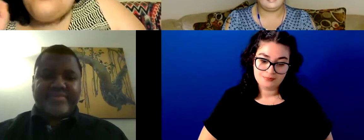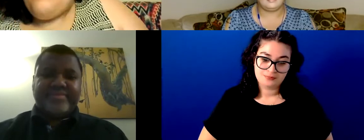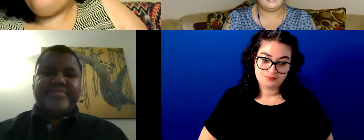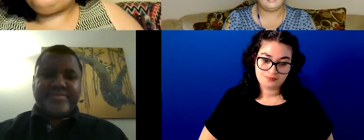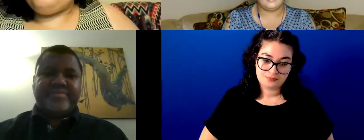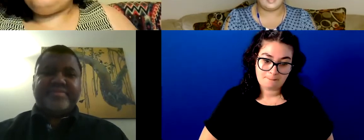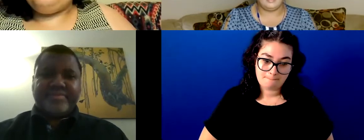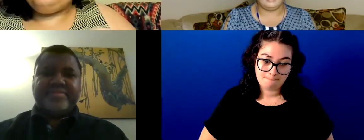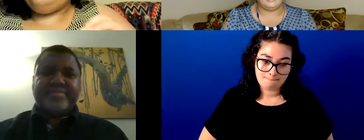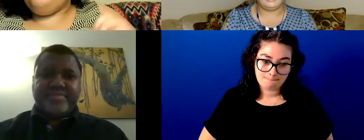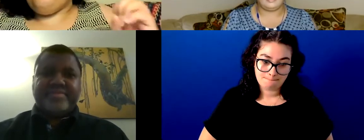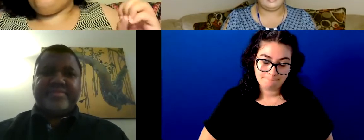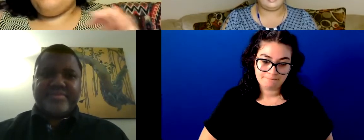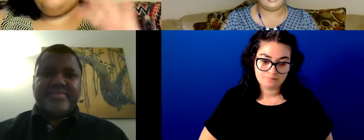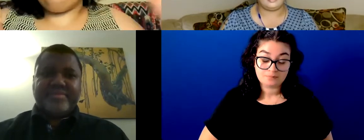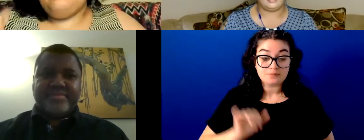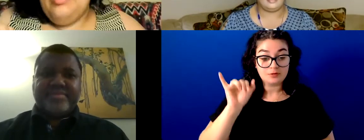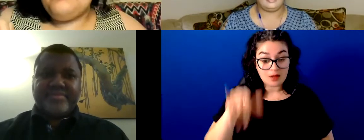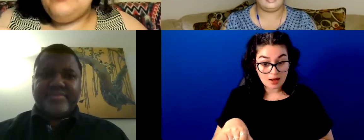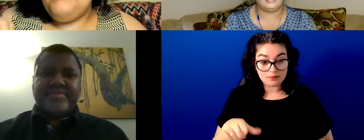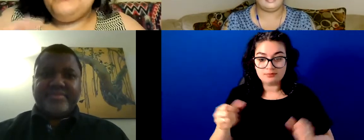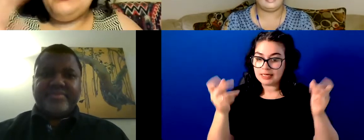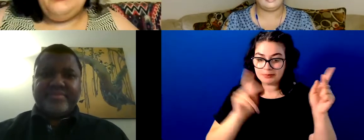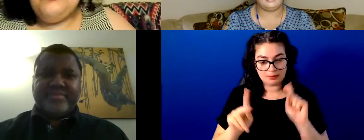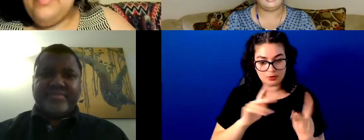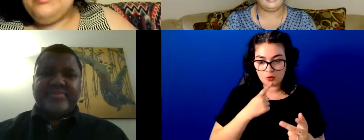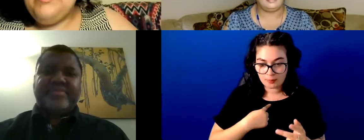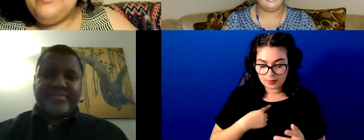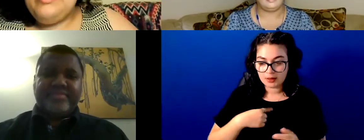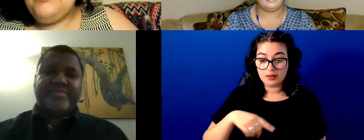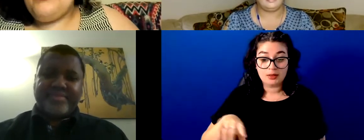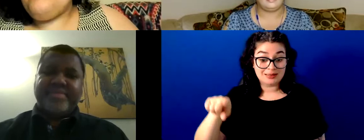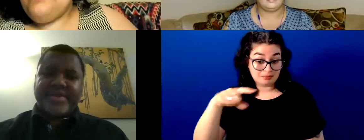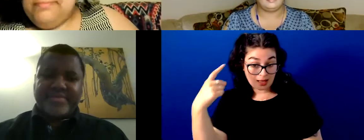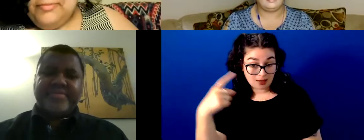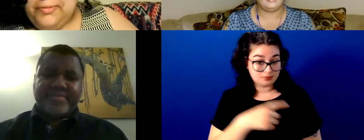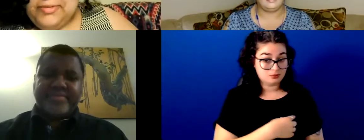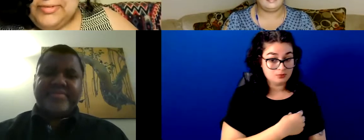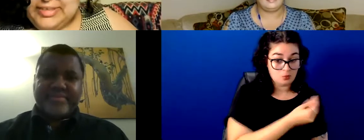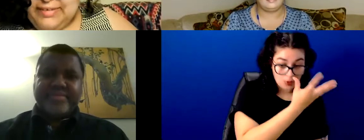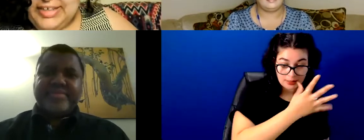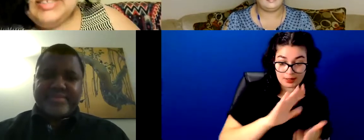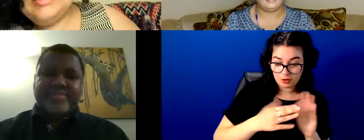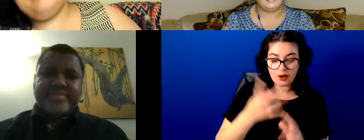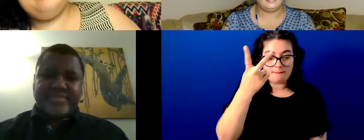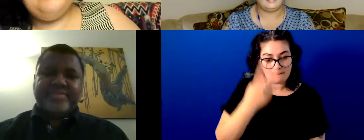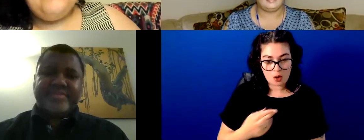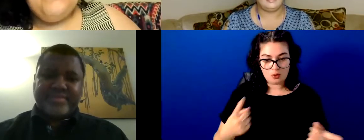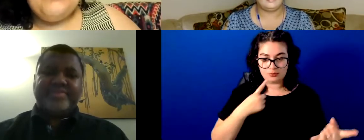And like, that was something that was said to me both by like the colored community and the white community. And I'm like, oh, sad